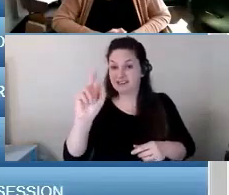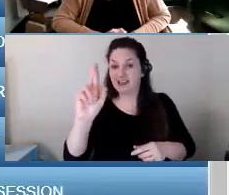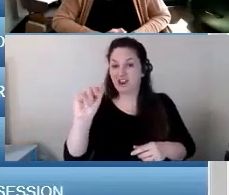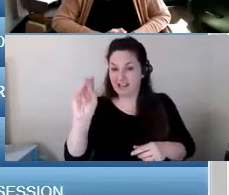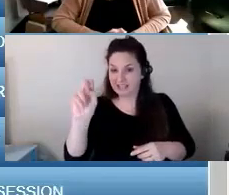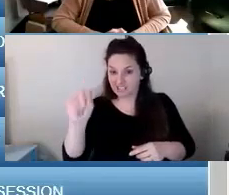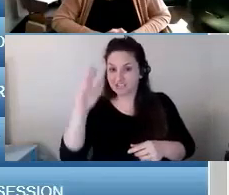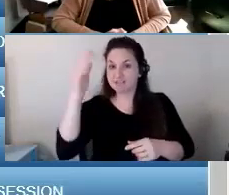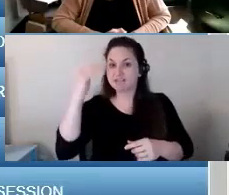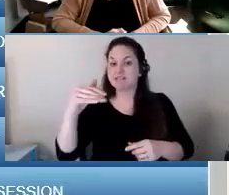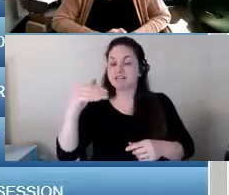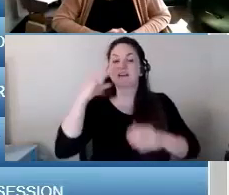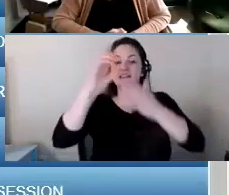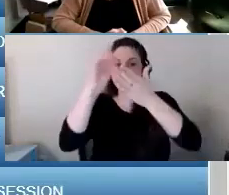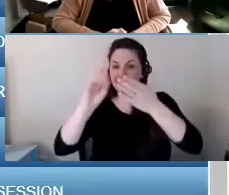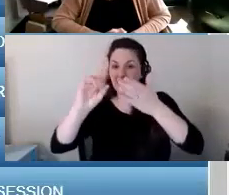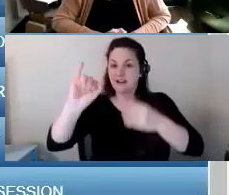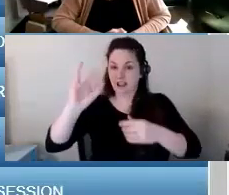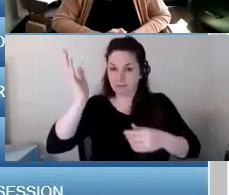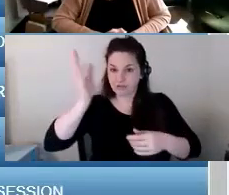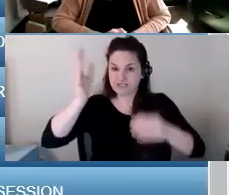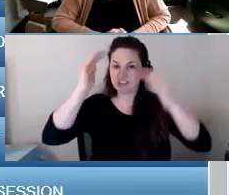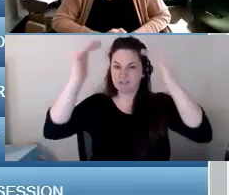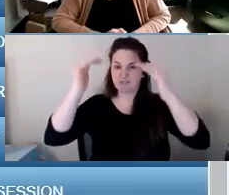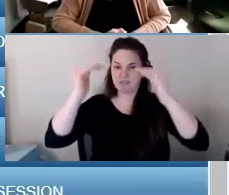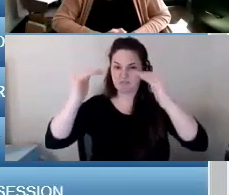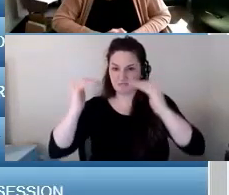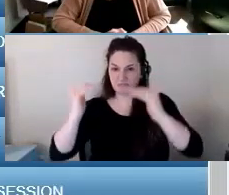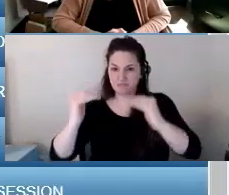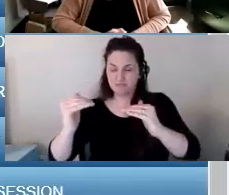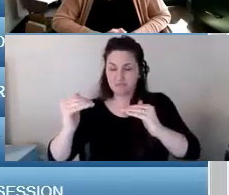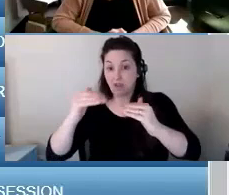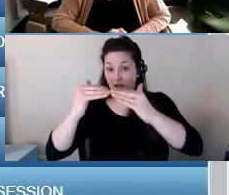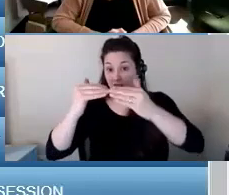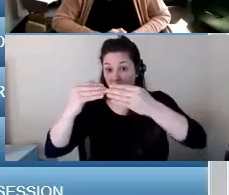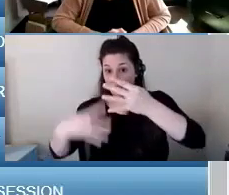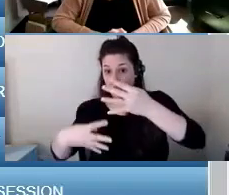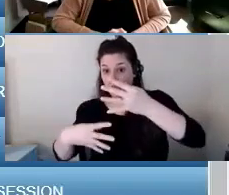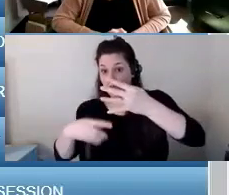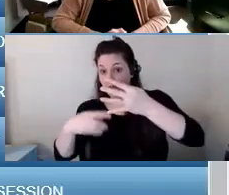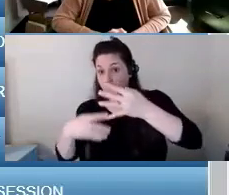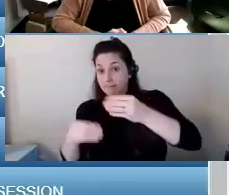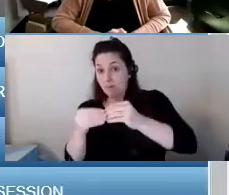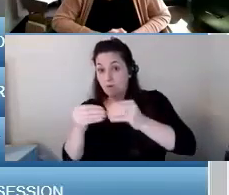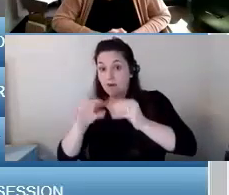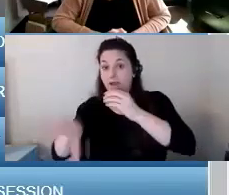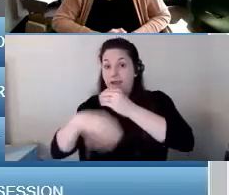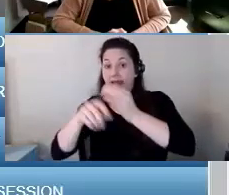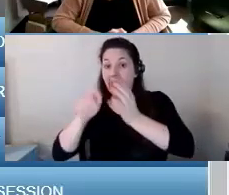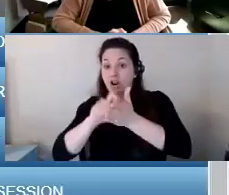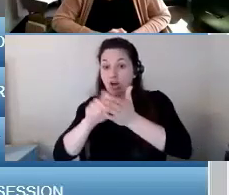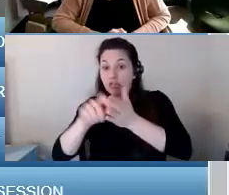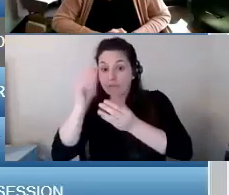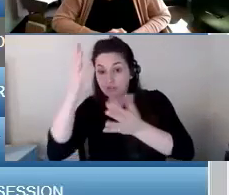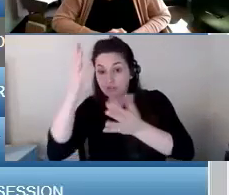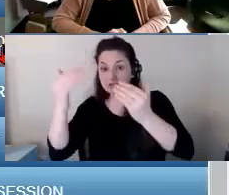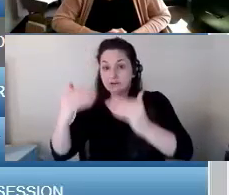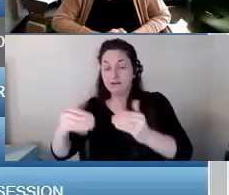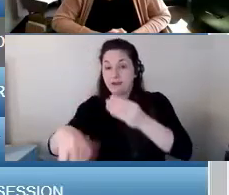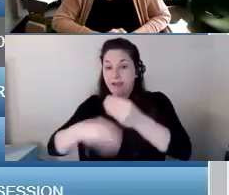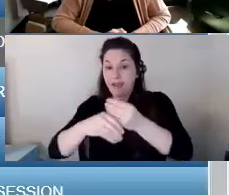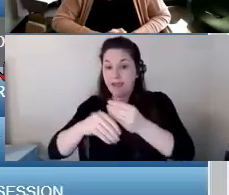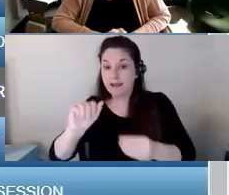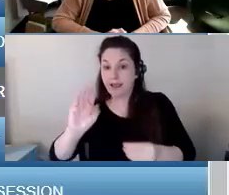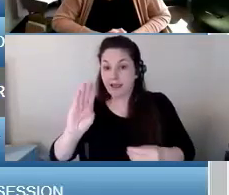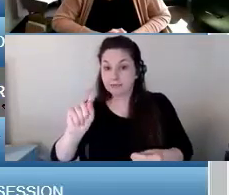seen the design your iPresentation button. These buttons here, add author info, add abstract,